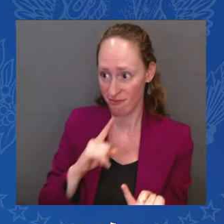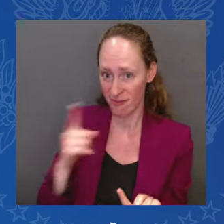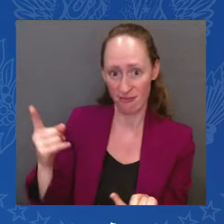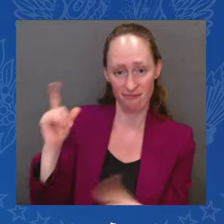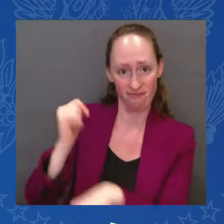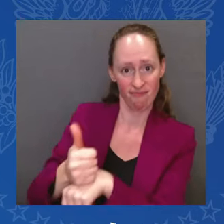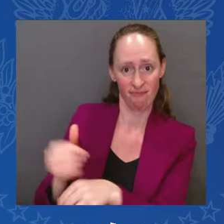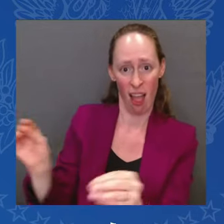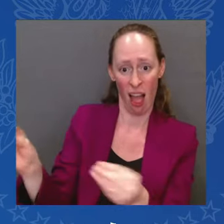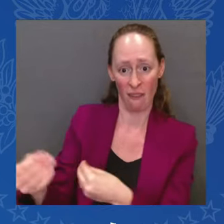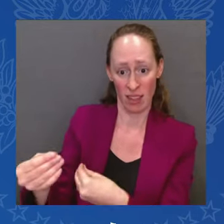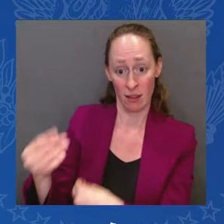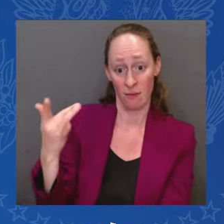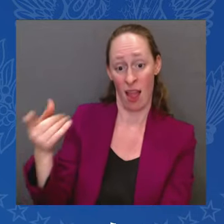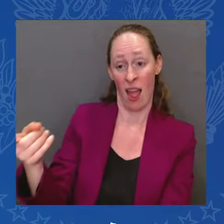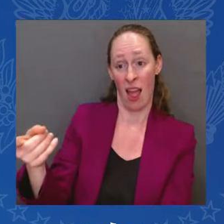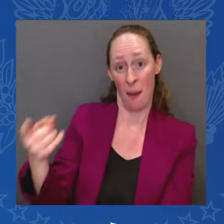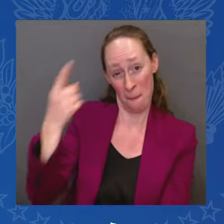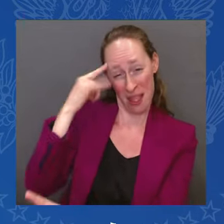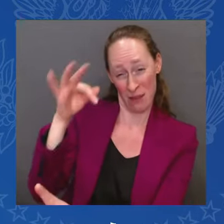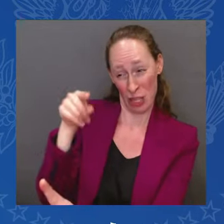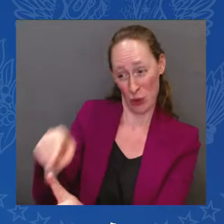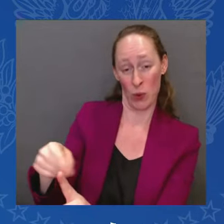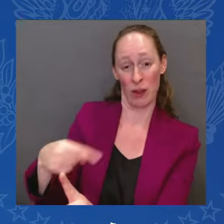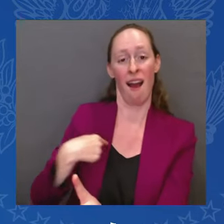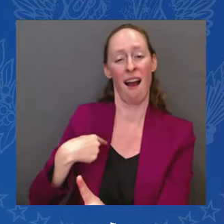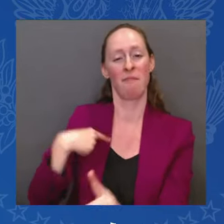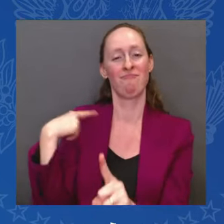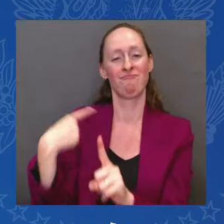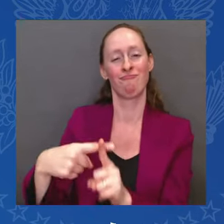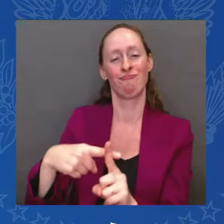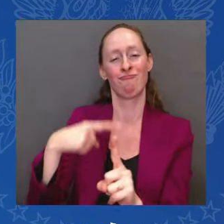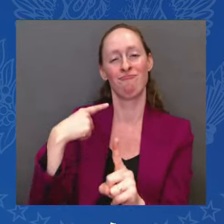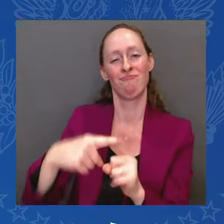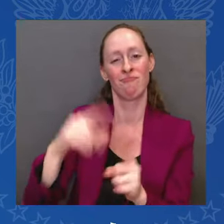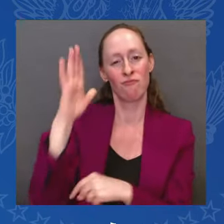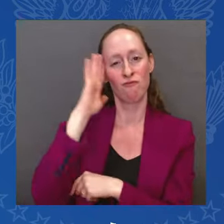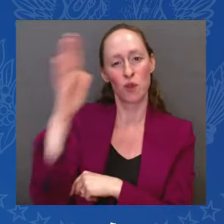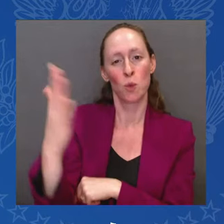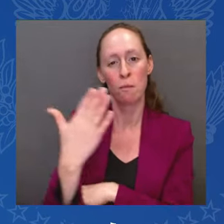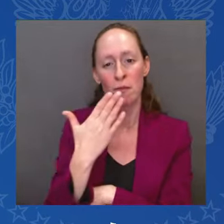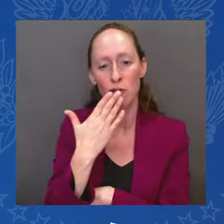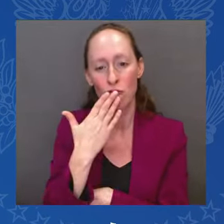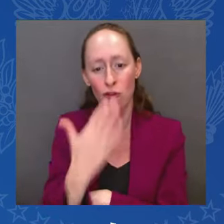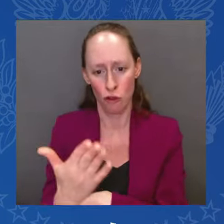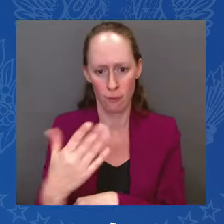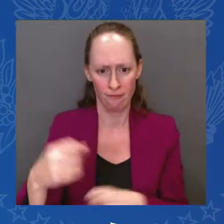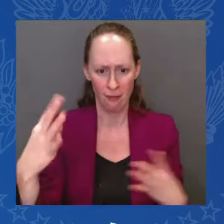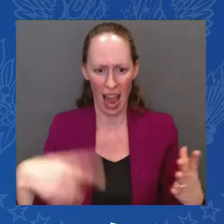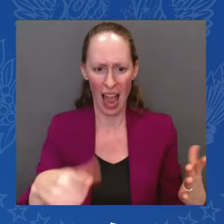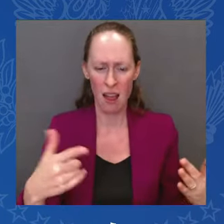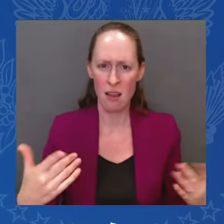future. So many engaged young people. So many engaged, I remember when I was young.